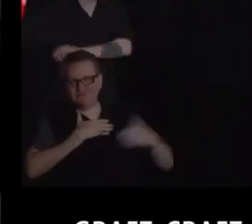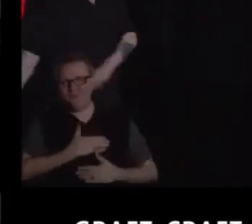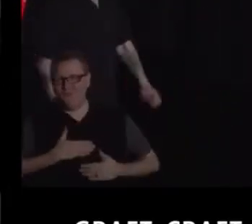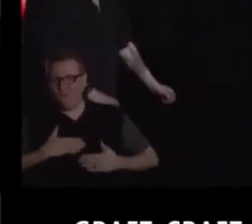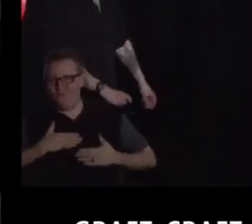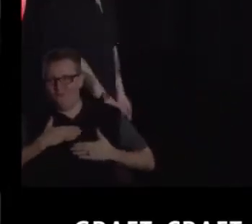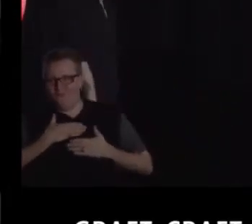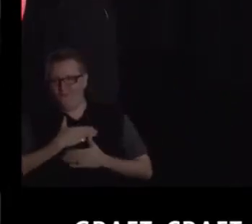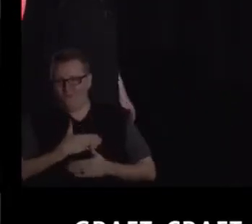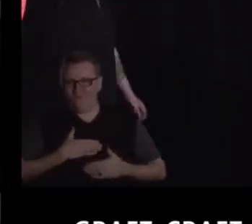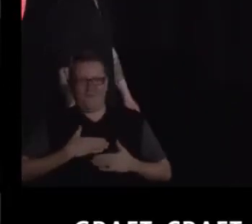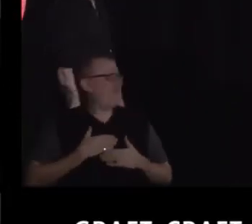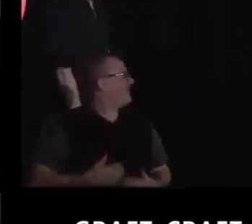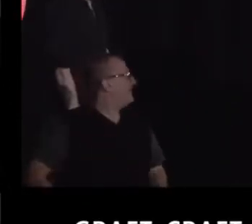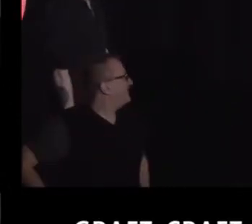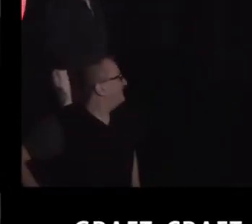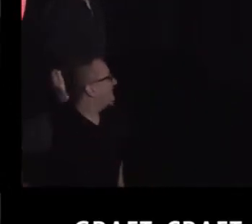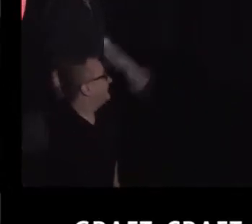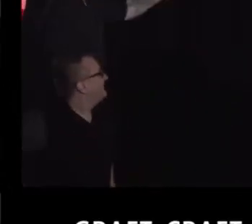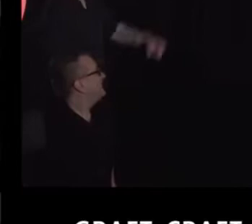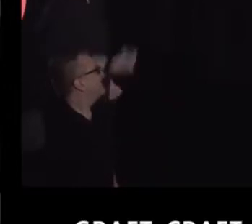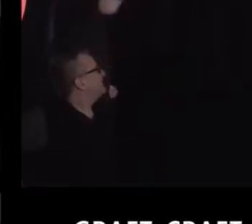like, yeah, man.